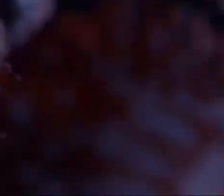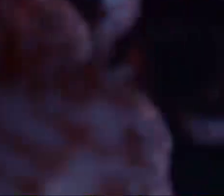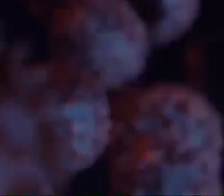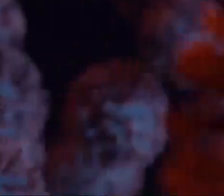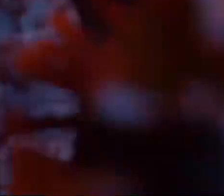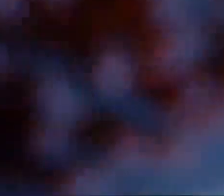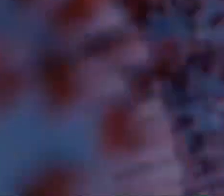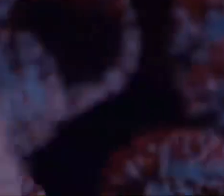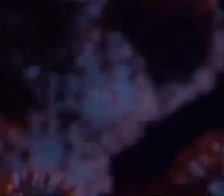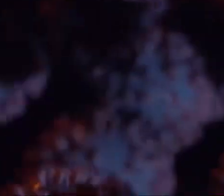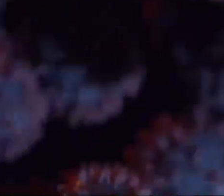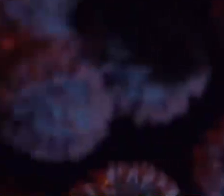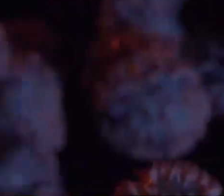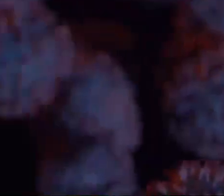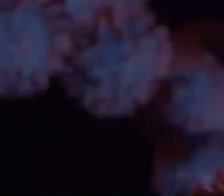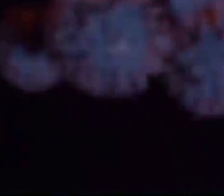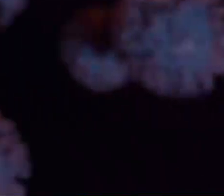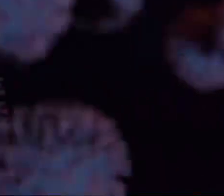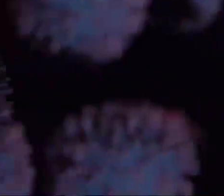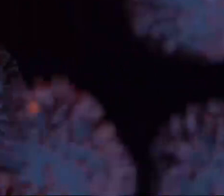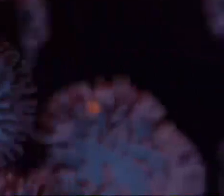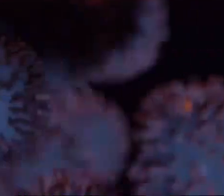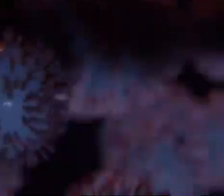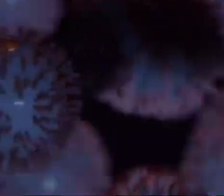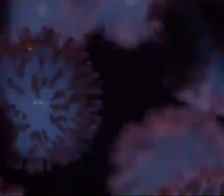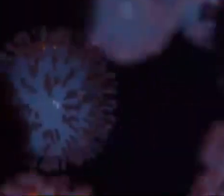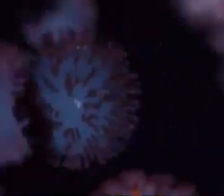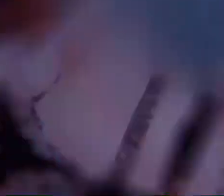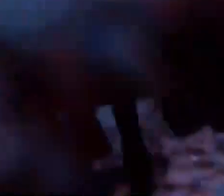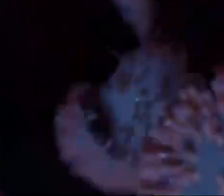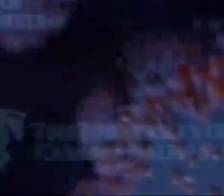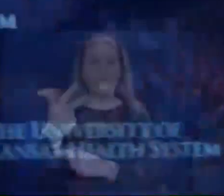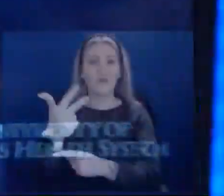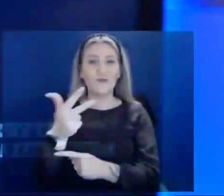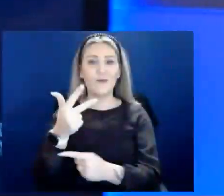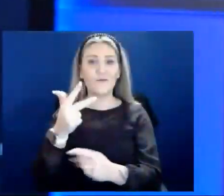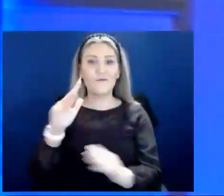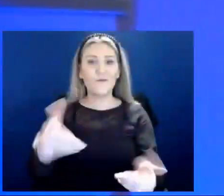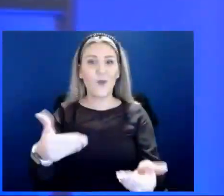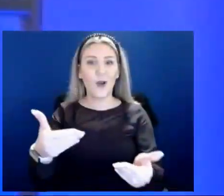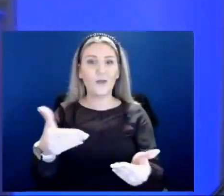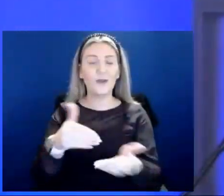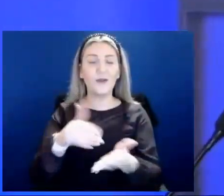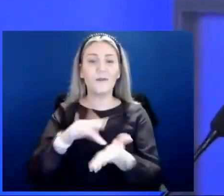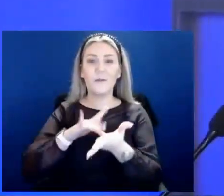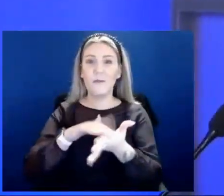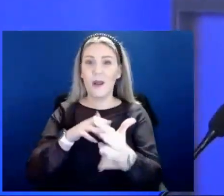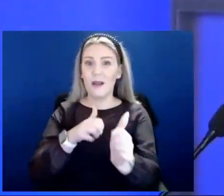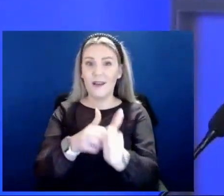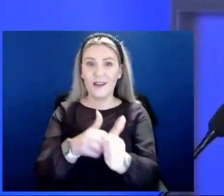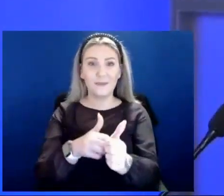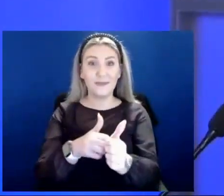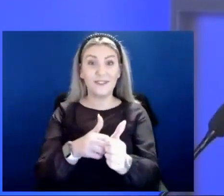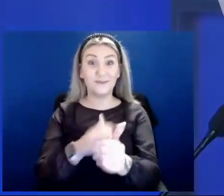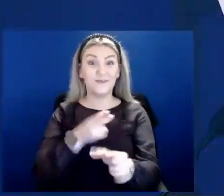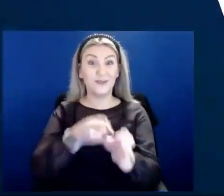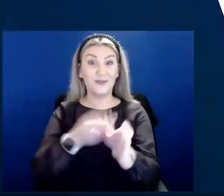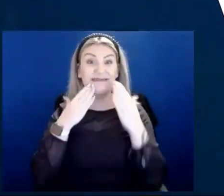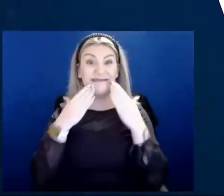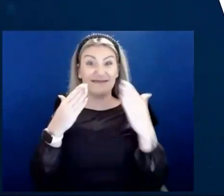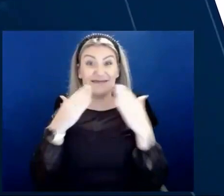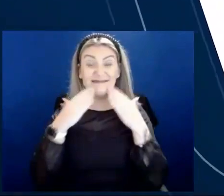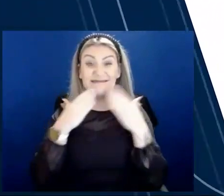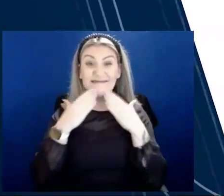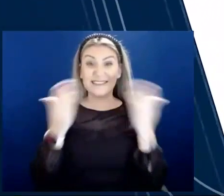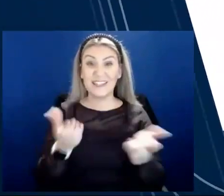Good morning, everyone. It is Thursday, March 3rd. Welcome to the Morning Medical Update. Thank you so much for joining us right here on Facebook, YouTube, and now